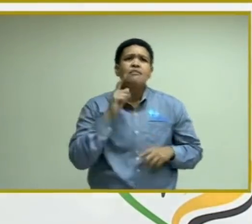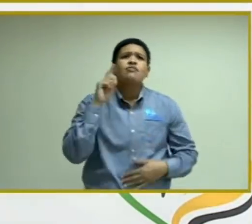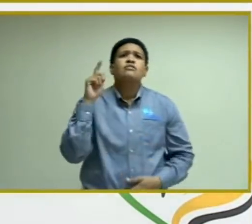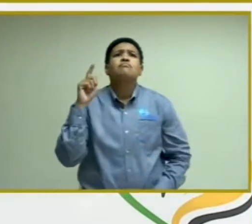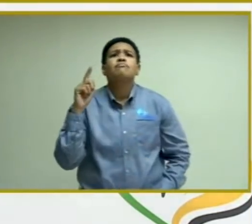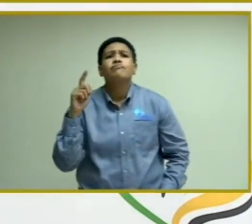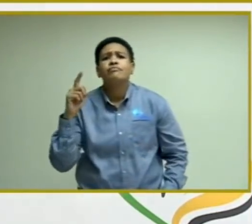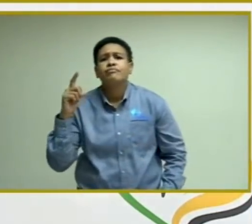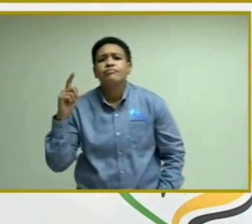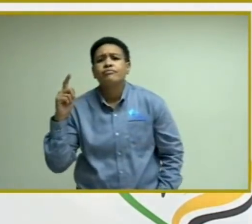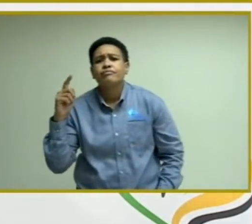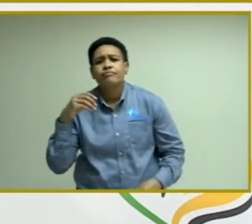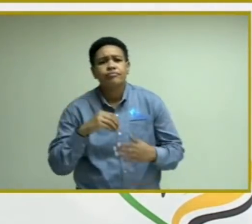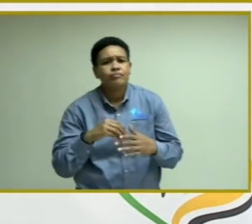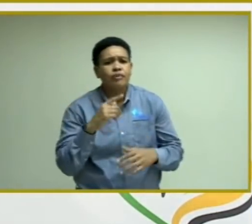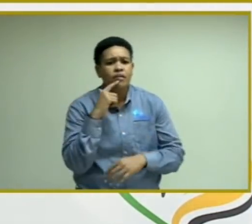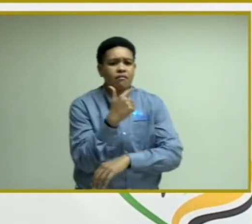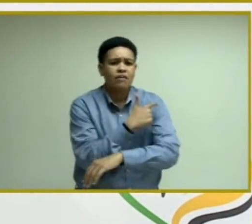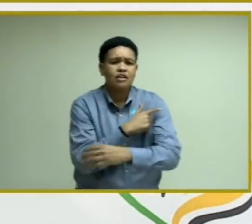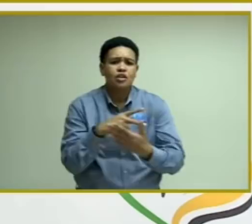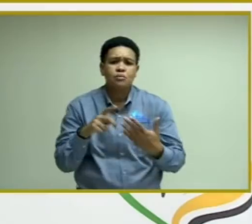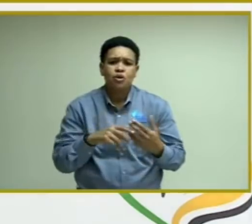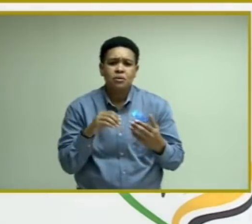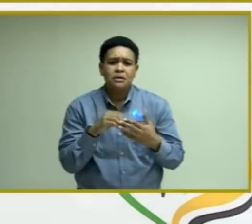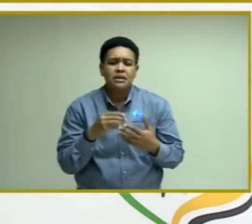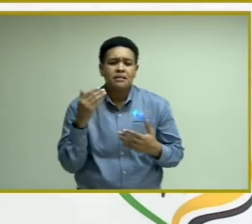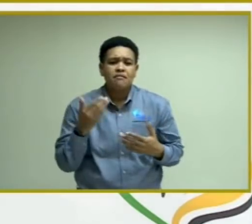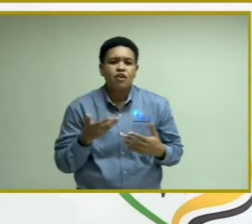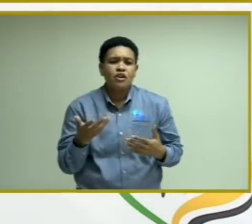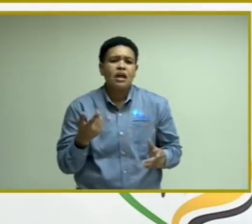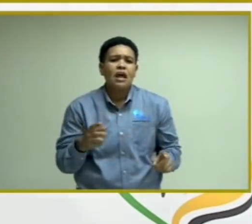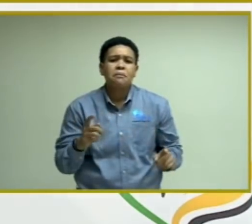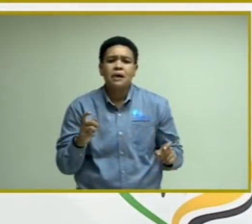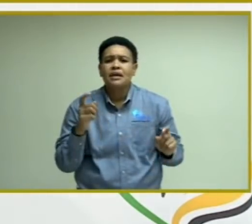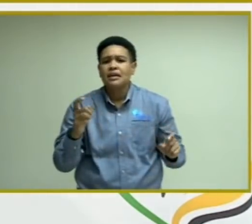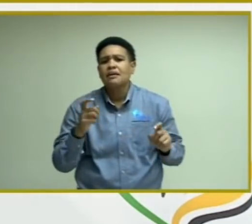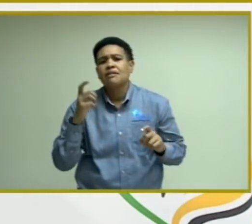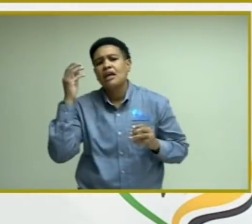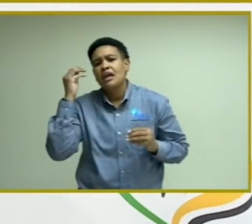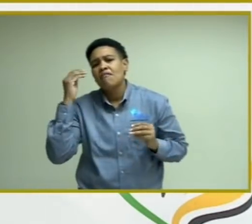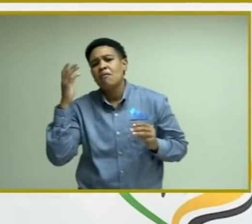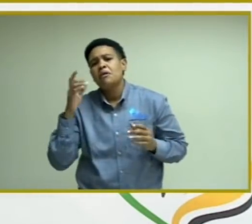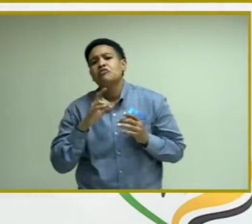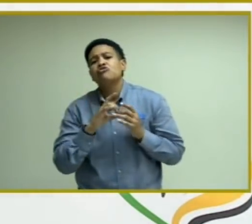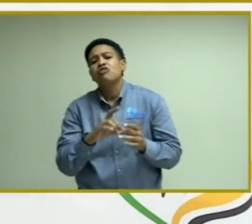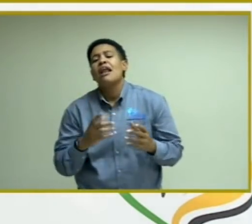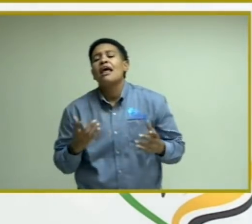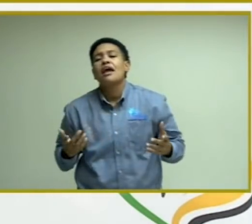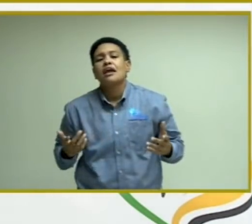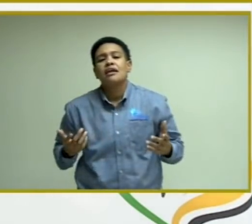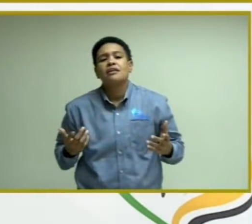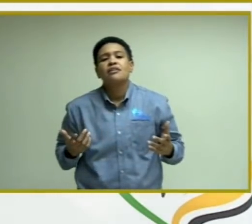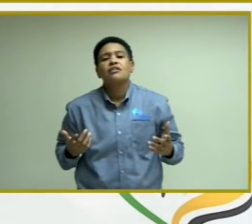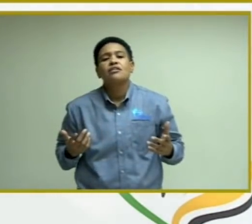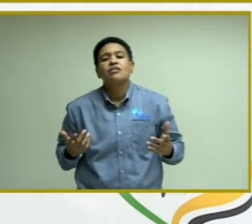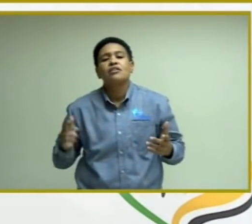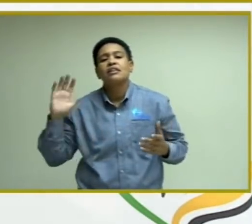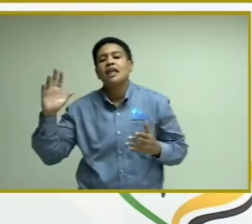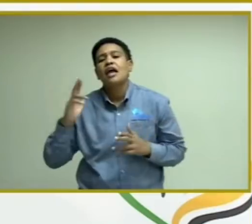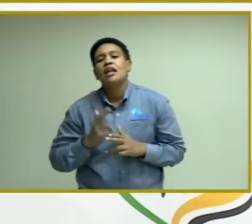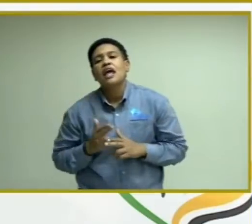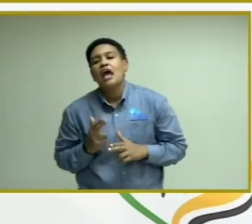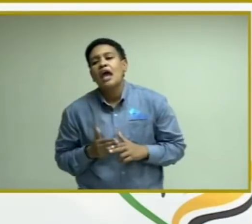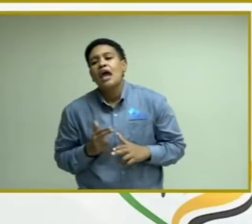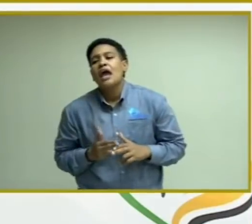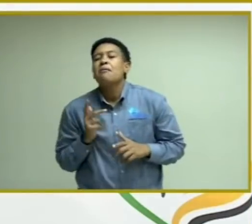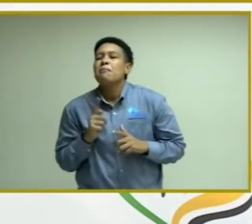at the front end of our vaccination program and would have given information around their